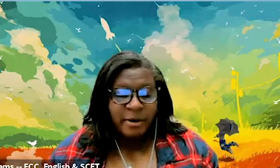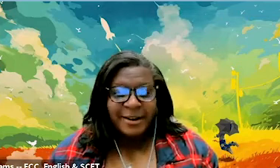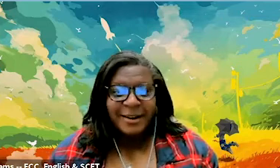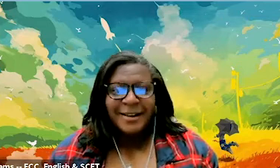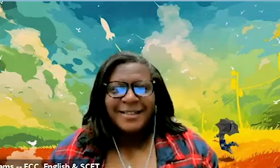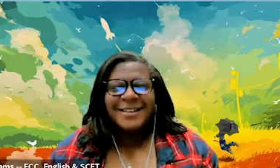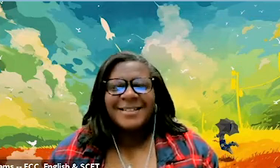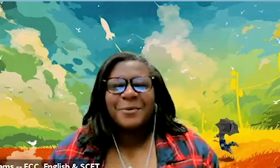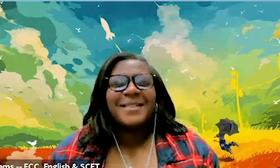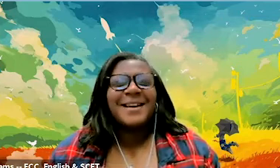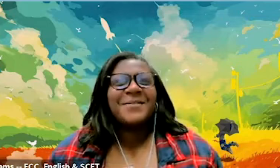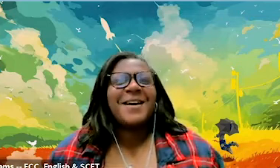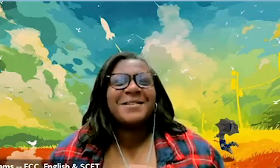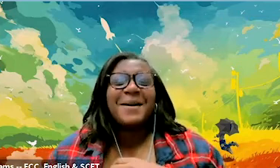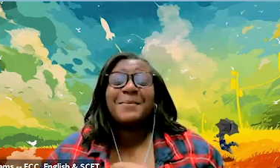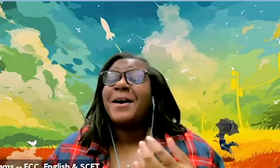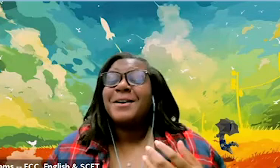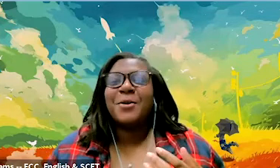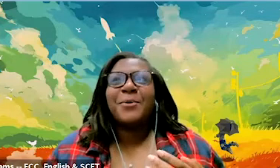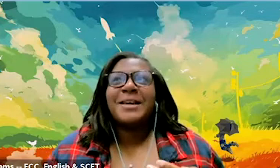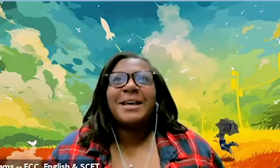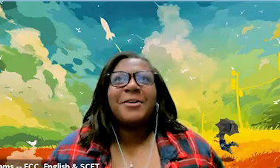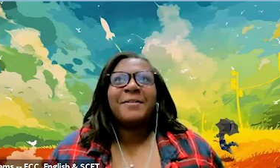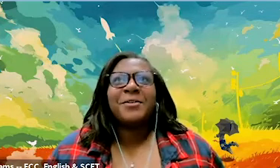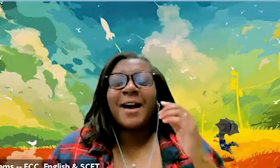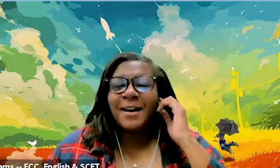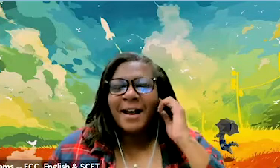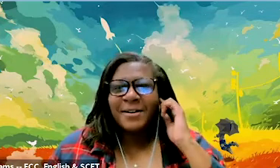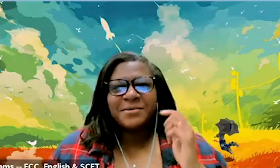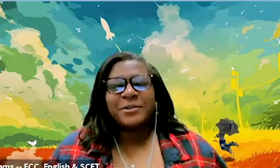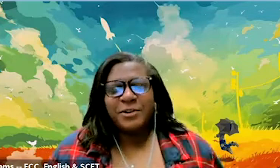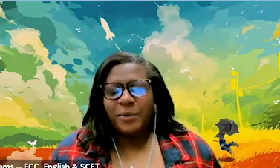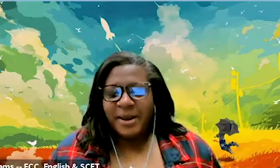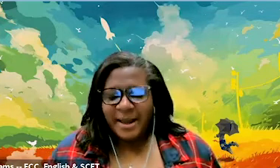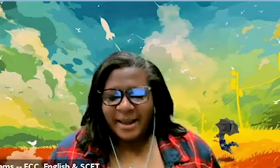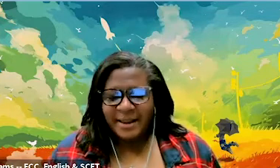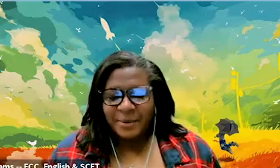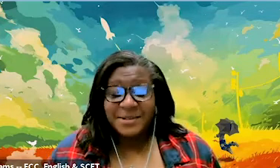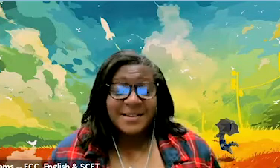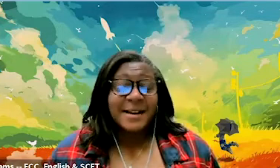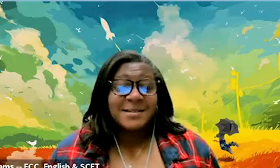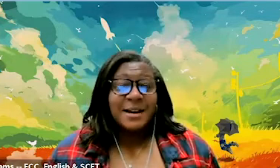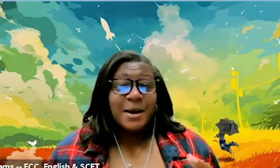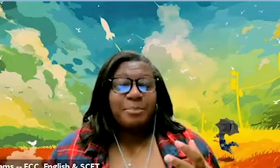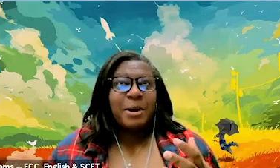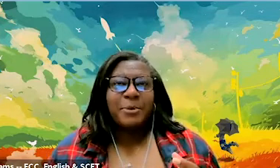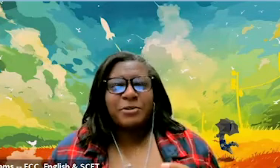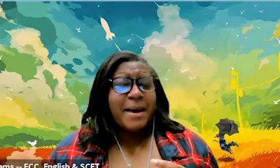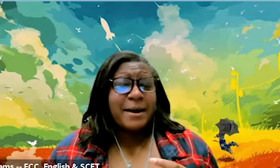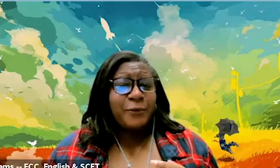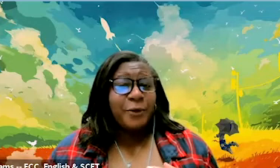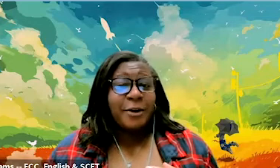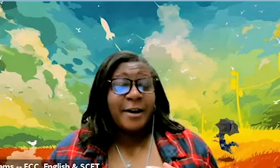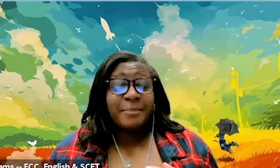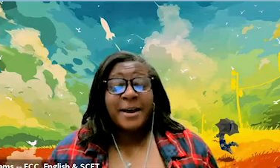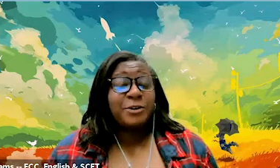up on the little bit that I was talking to Michael about. So a year after I got hired, I was actually doing it was a tax preparation